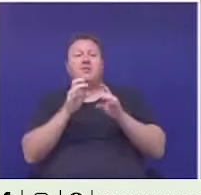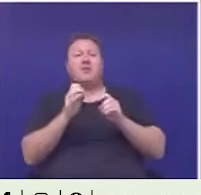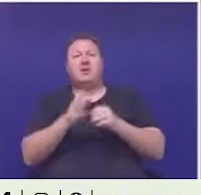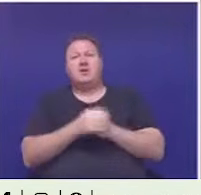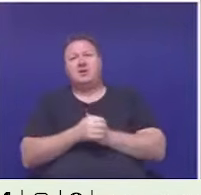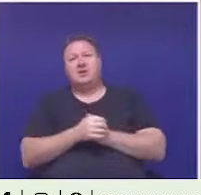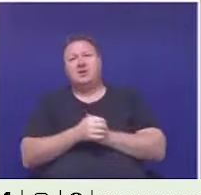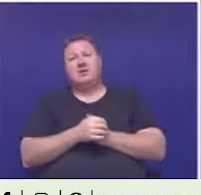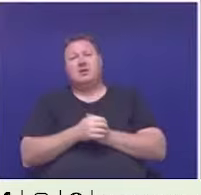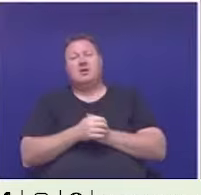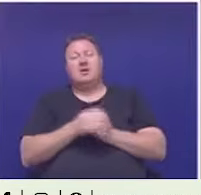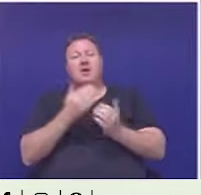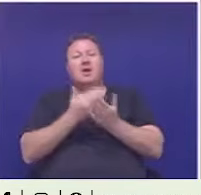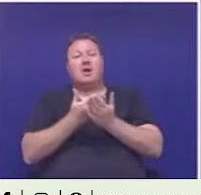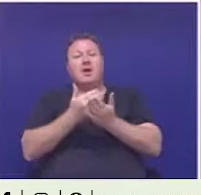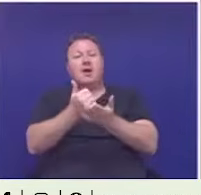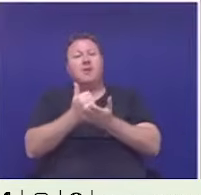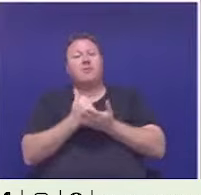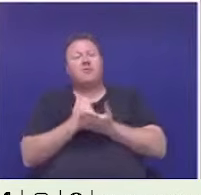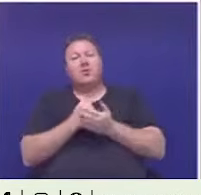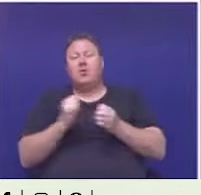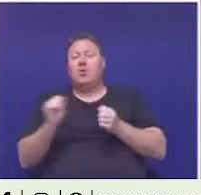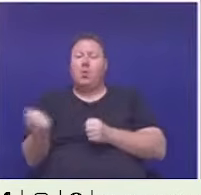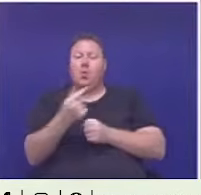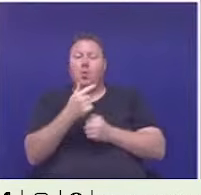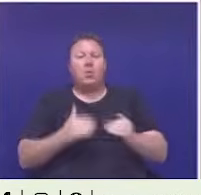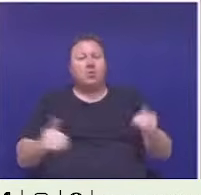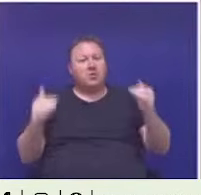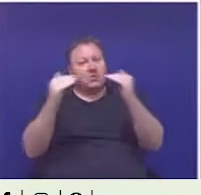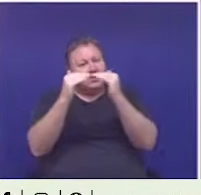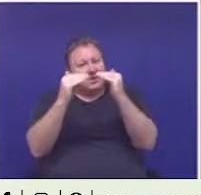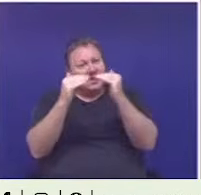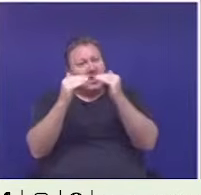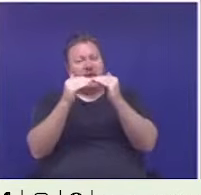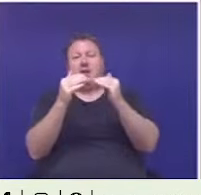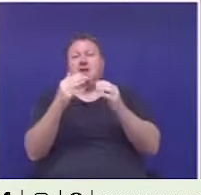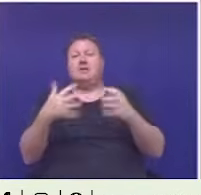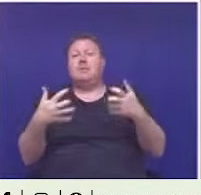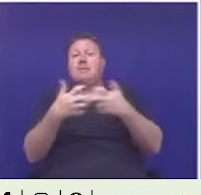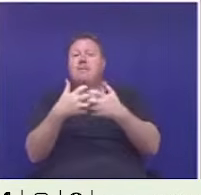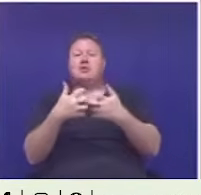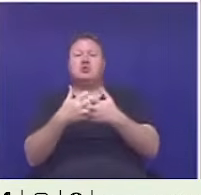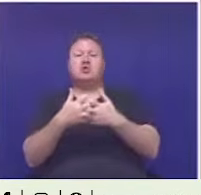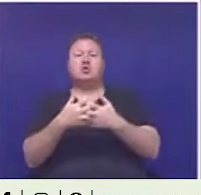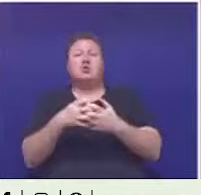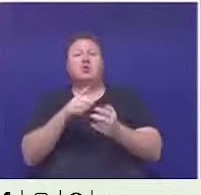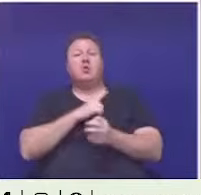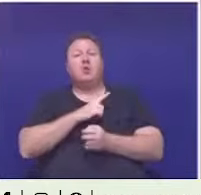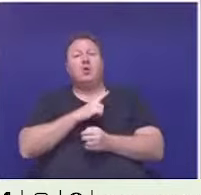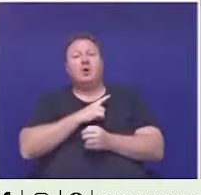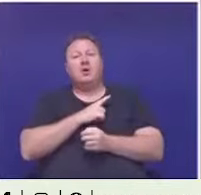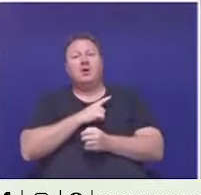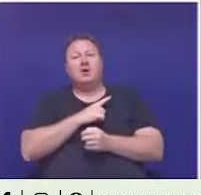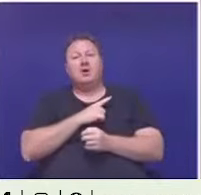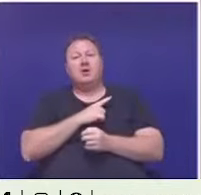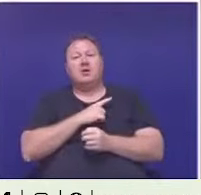helpful if we could all hold ourselves to a higher standard of performance so that we can say that all 13.7 million